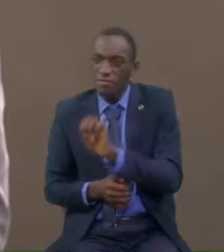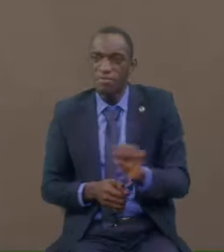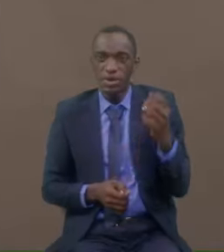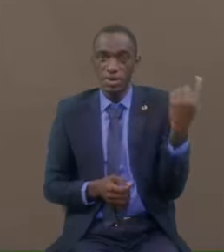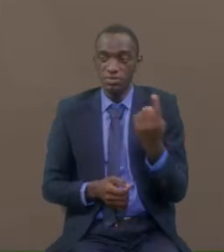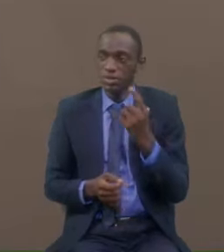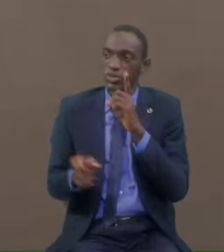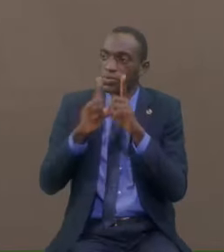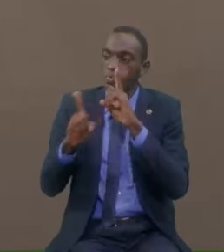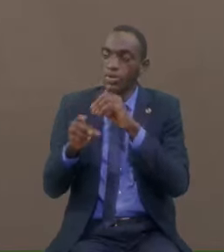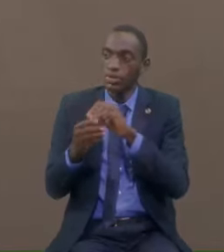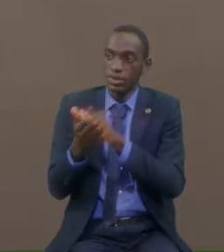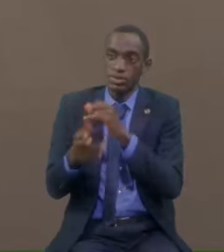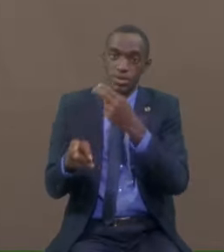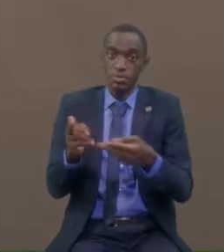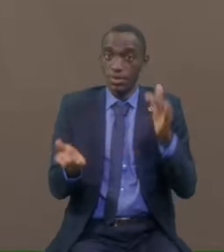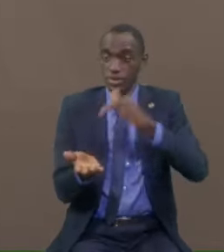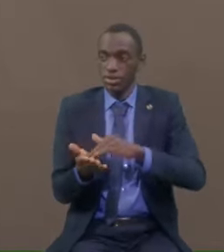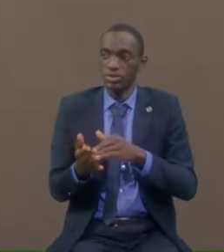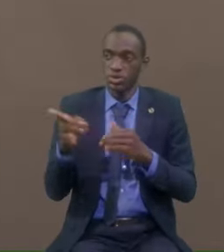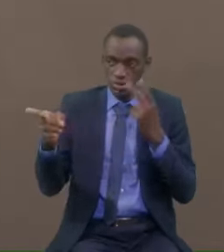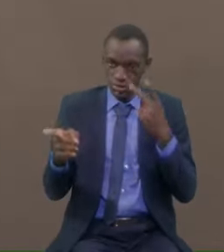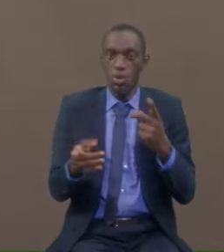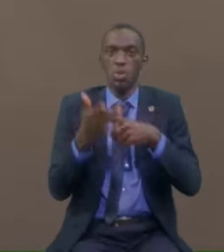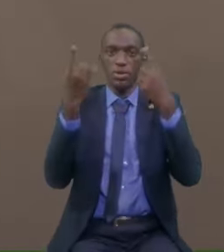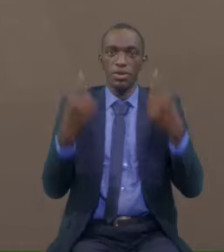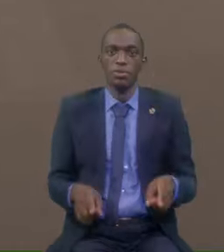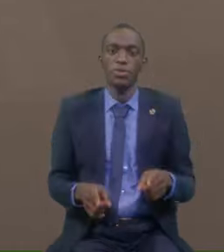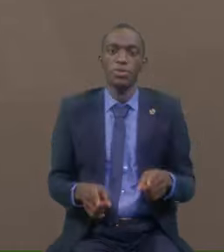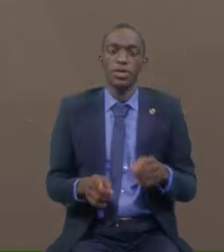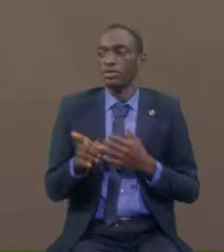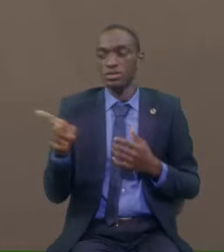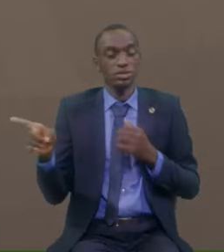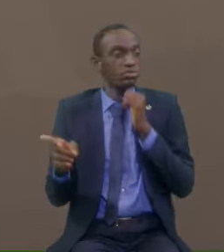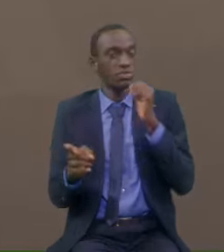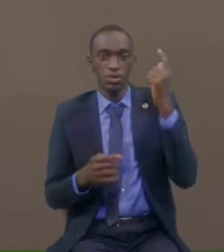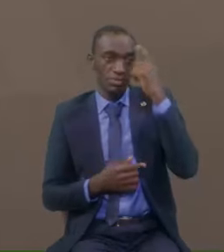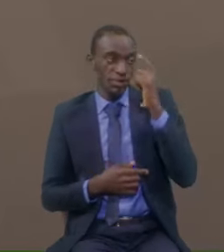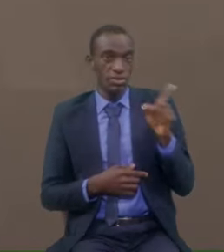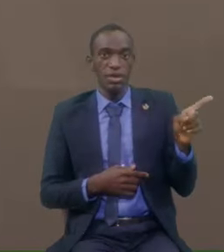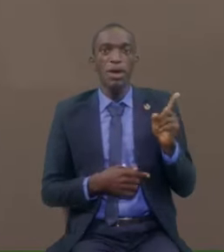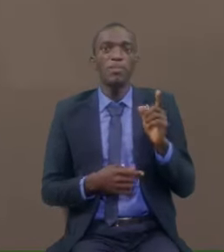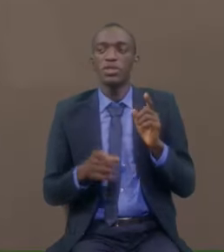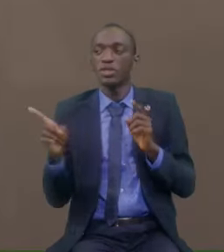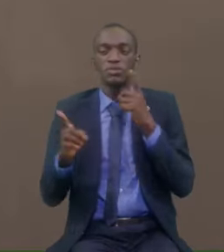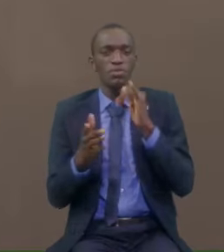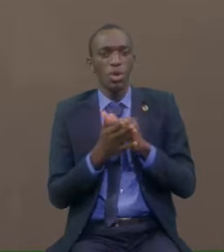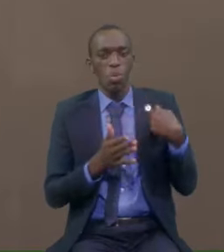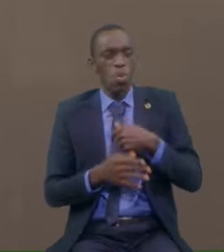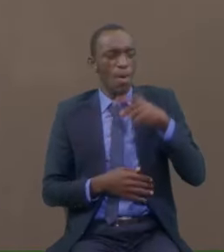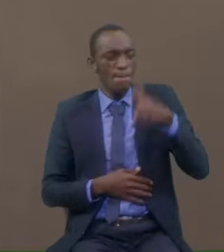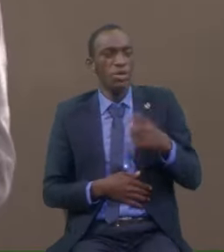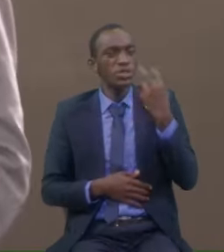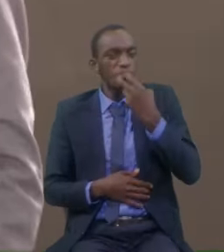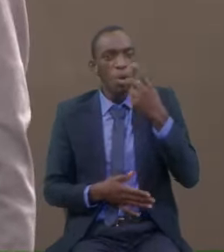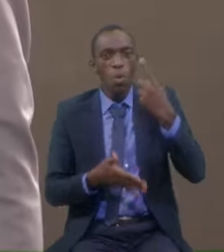because of that. They said, we must speak what we have heard of the Lord. Where is the old